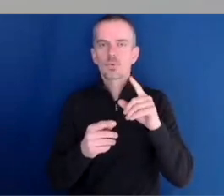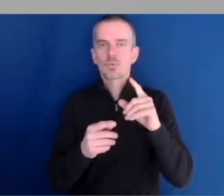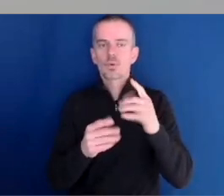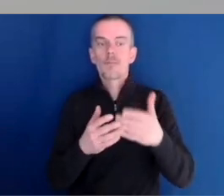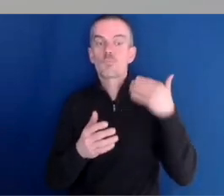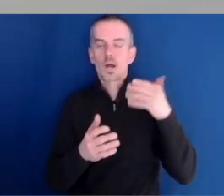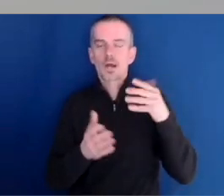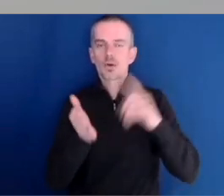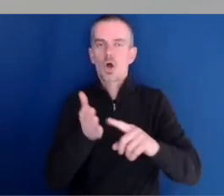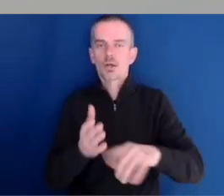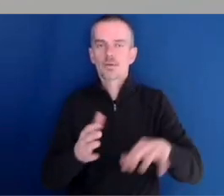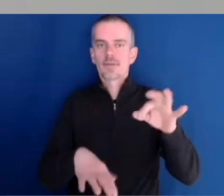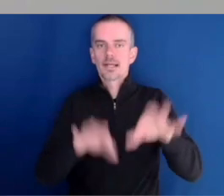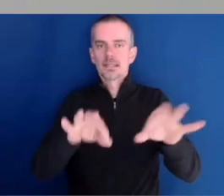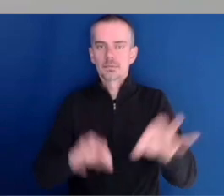findings.